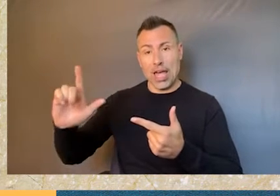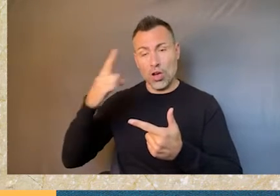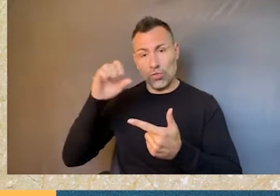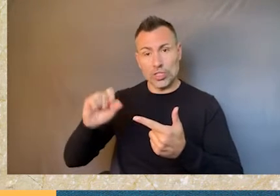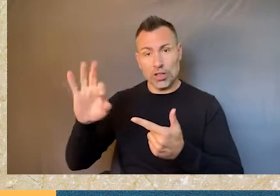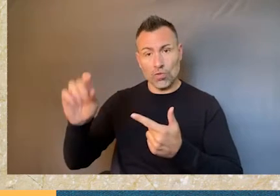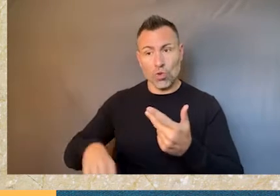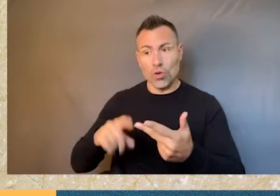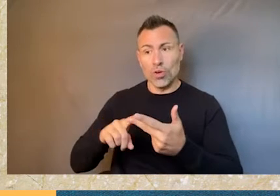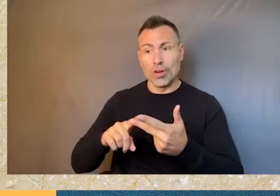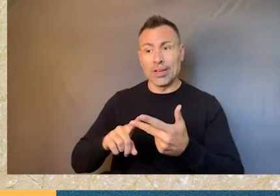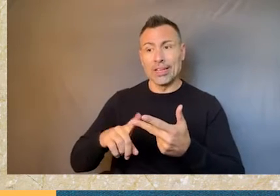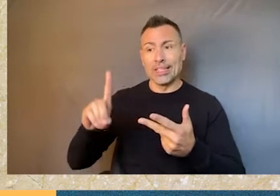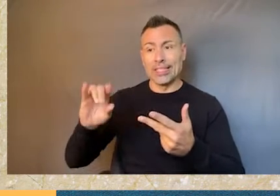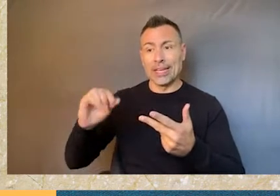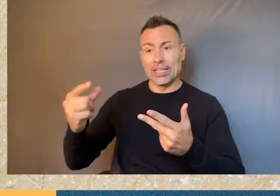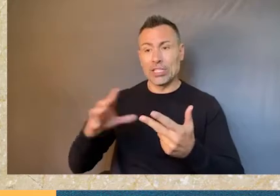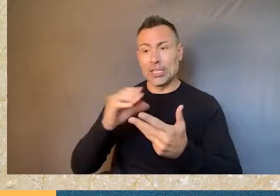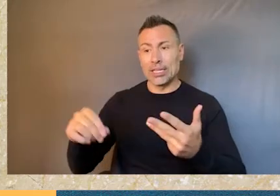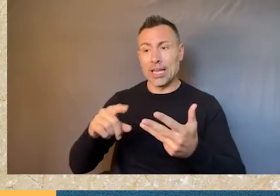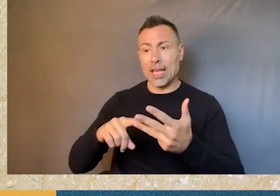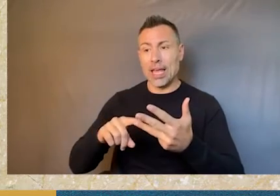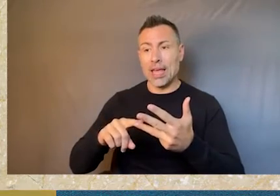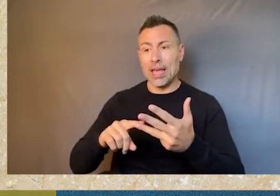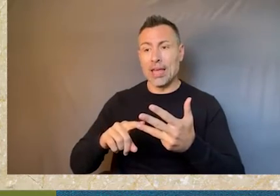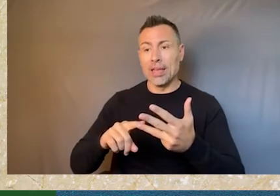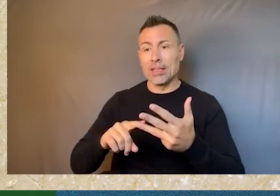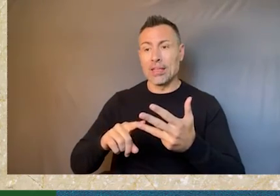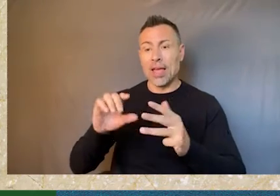my organization, Disability Independence Group.